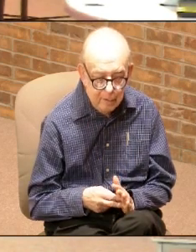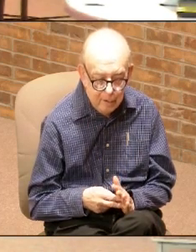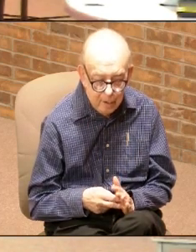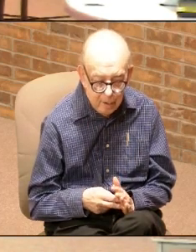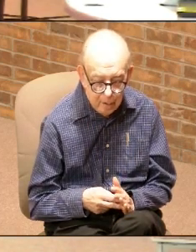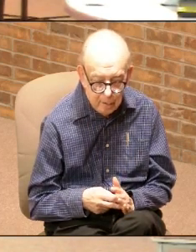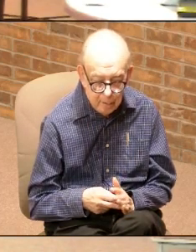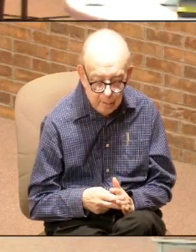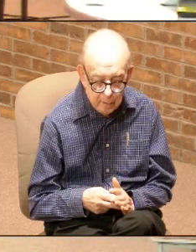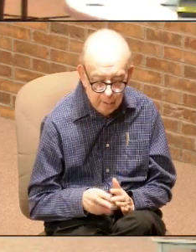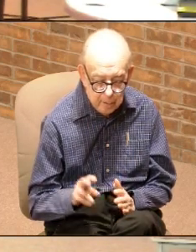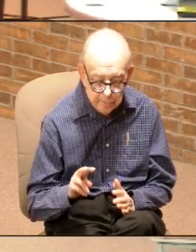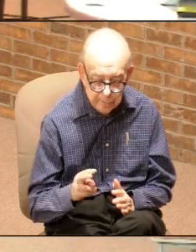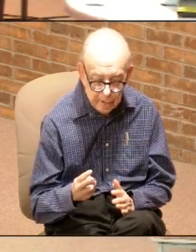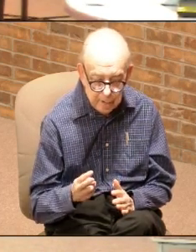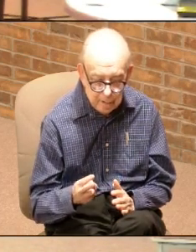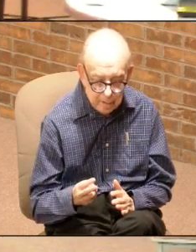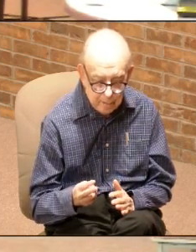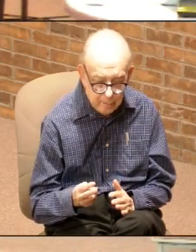And secondly,